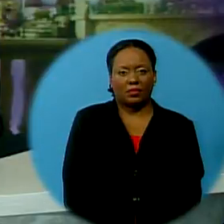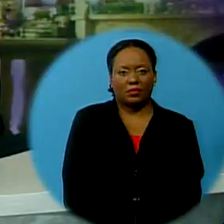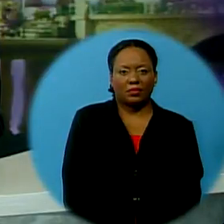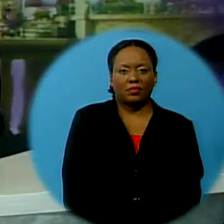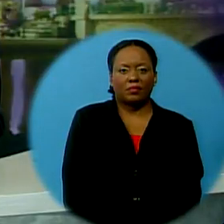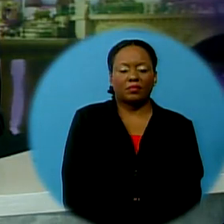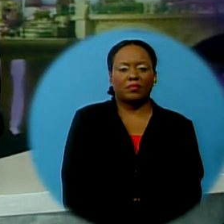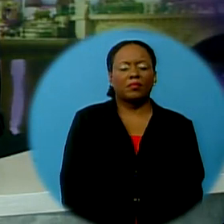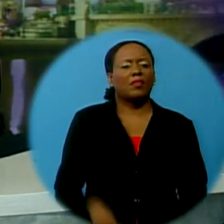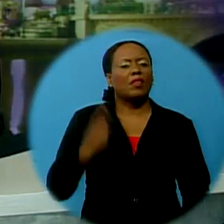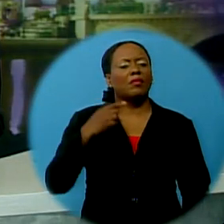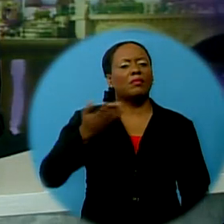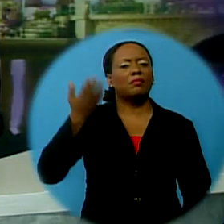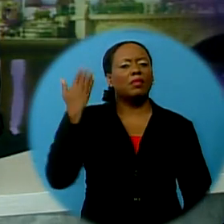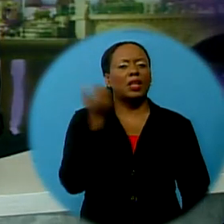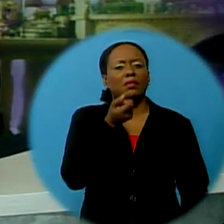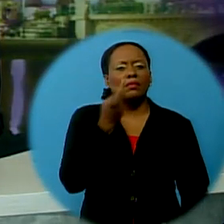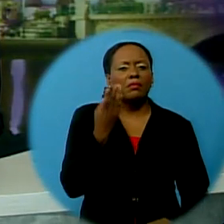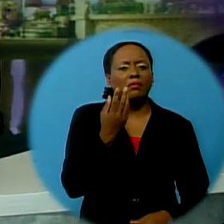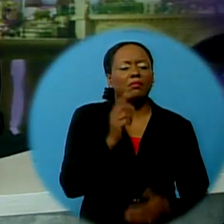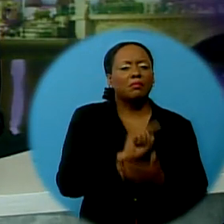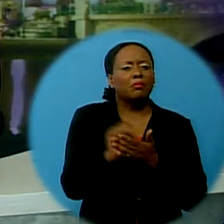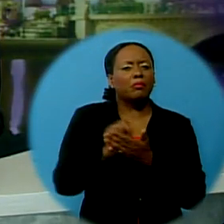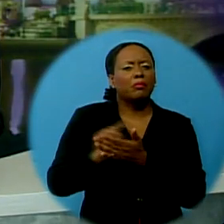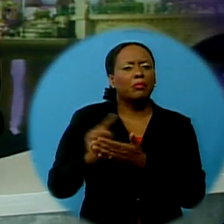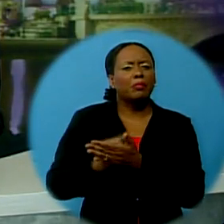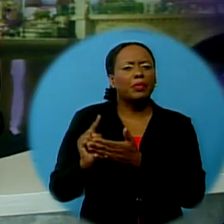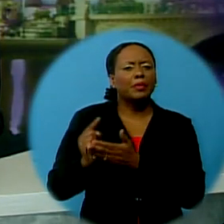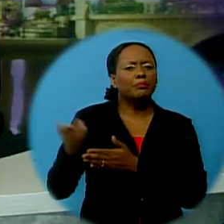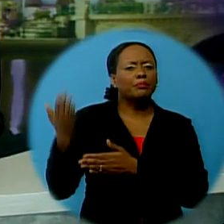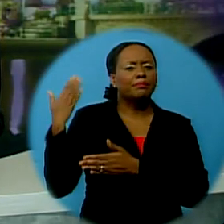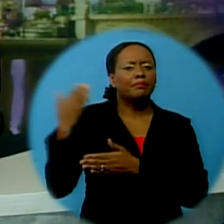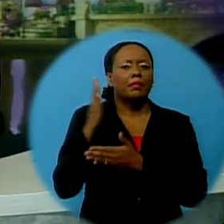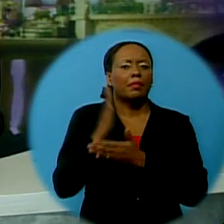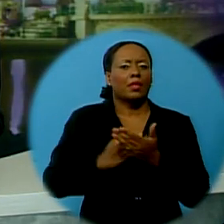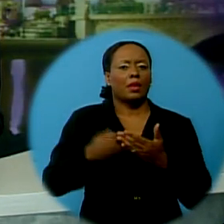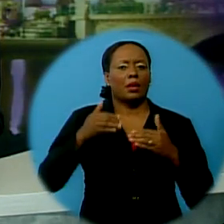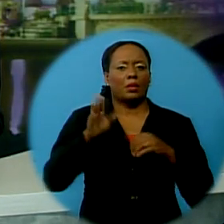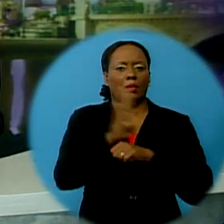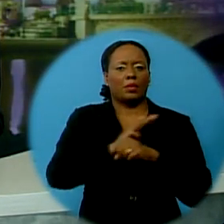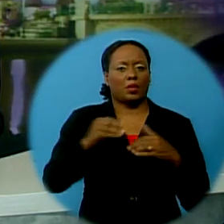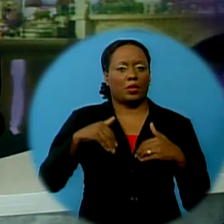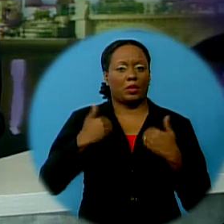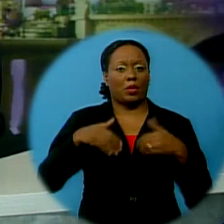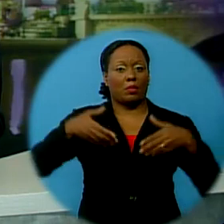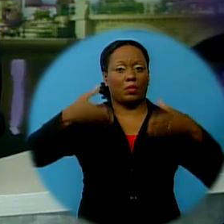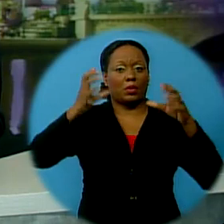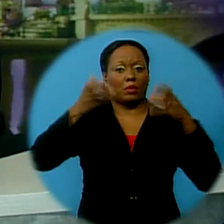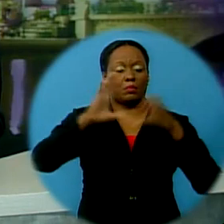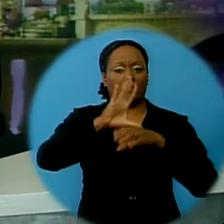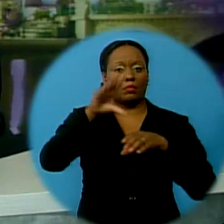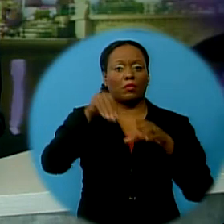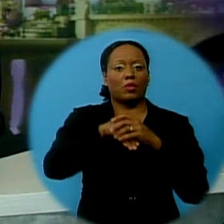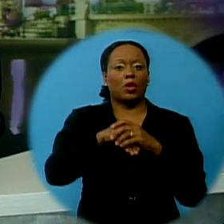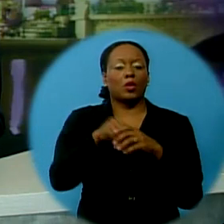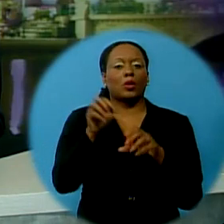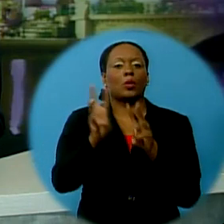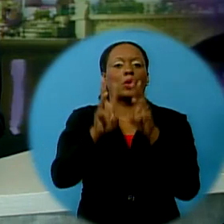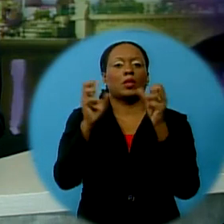Sports. Over the past few weeks, some of Barbados' young basketball players have been part of a clinic put on